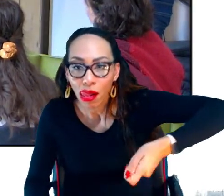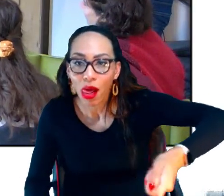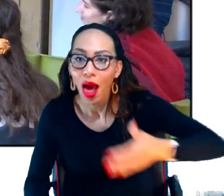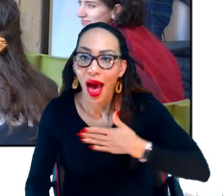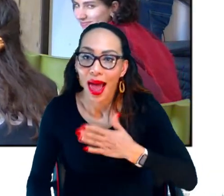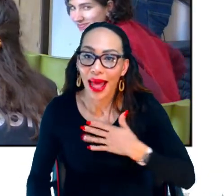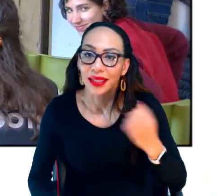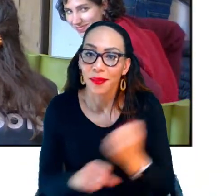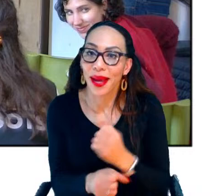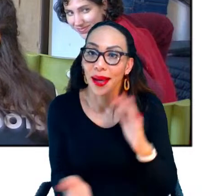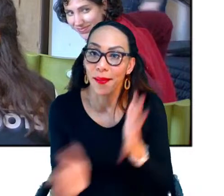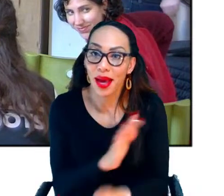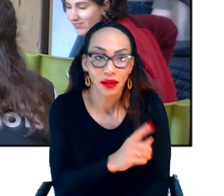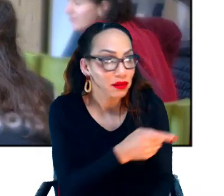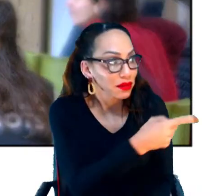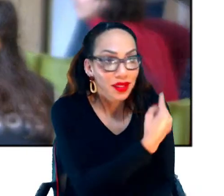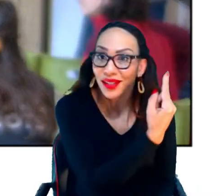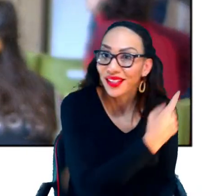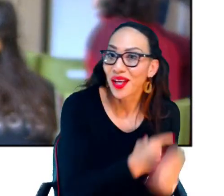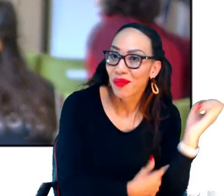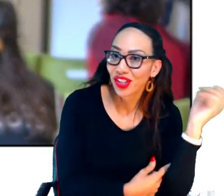Can I? No, all right